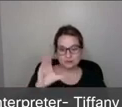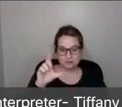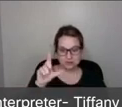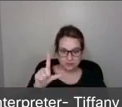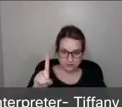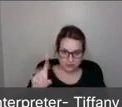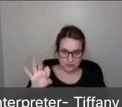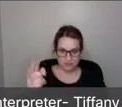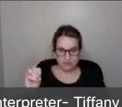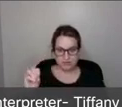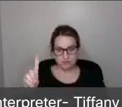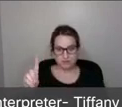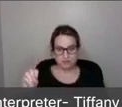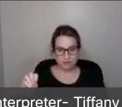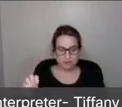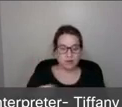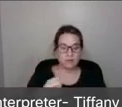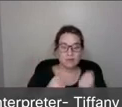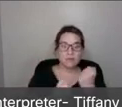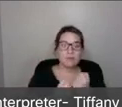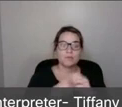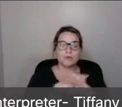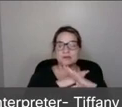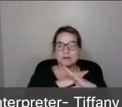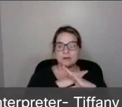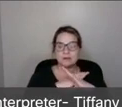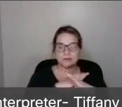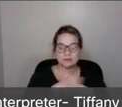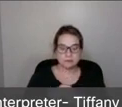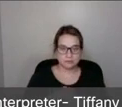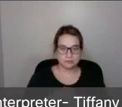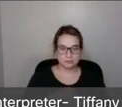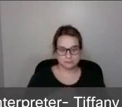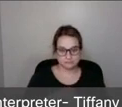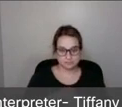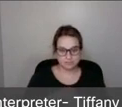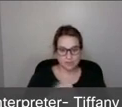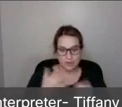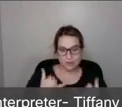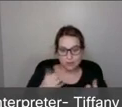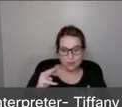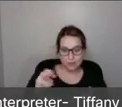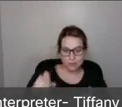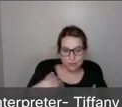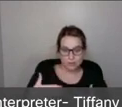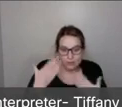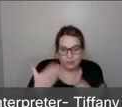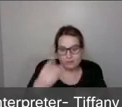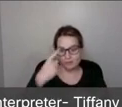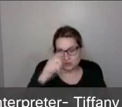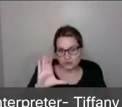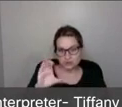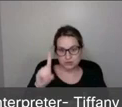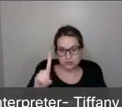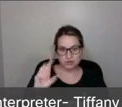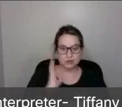CDF-010, to protect these historical ties. The current map proposal for CD-2 could